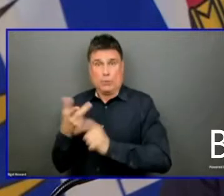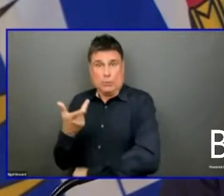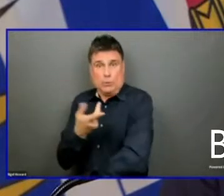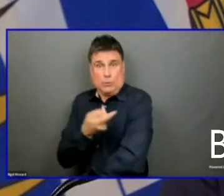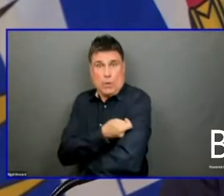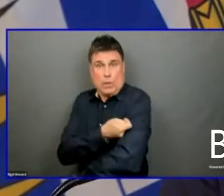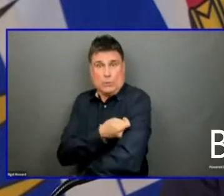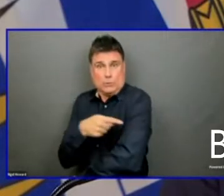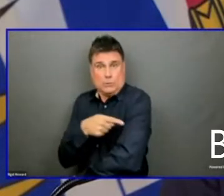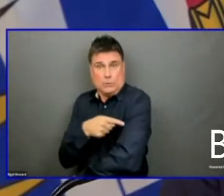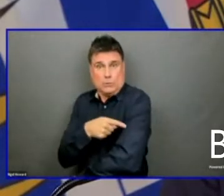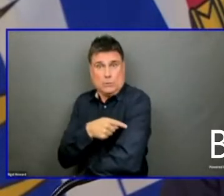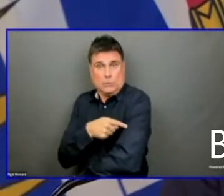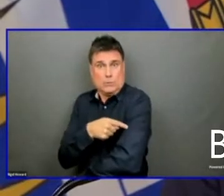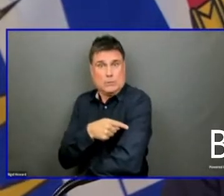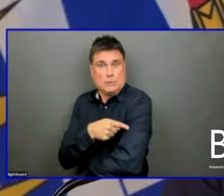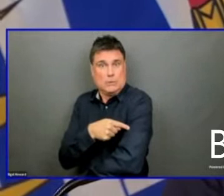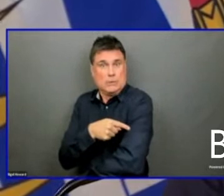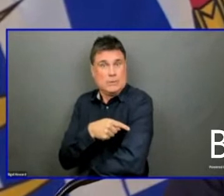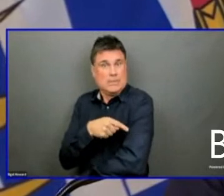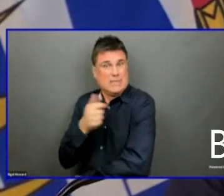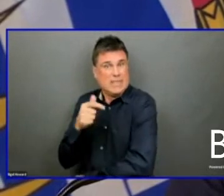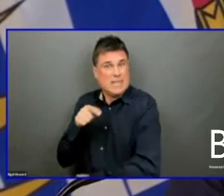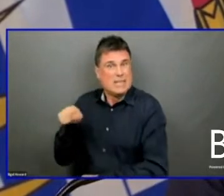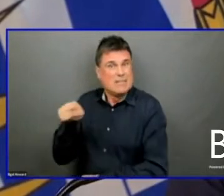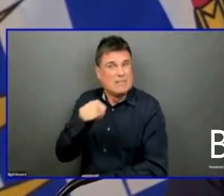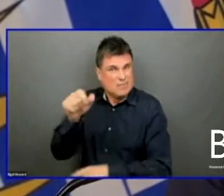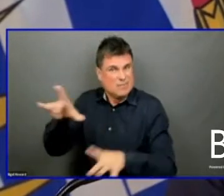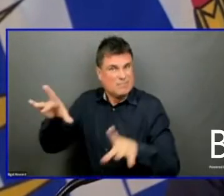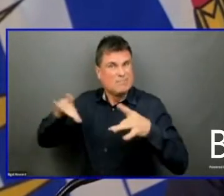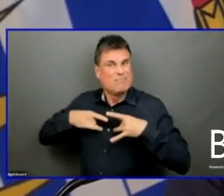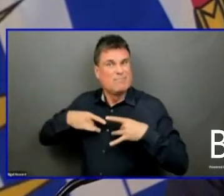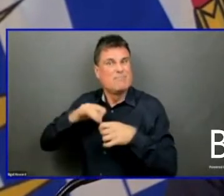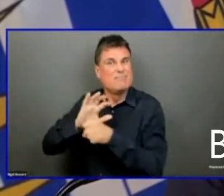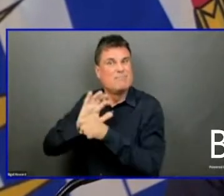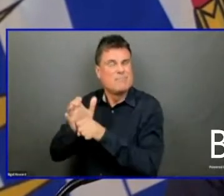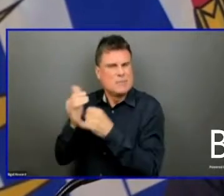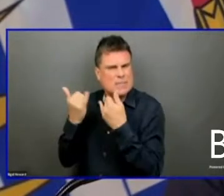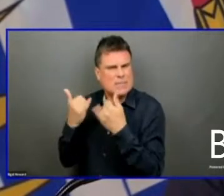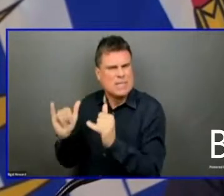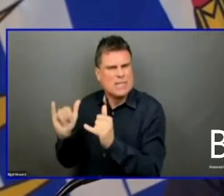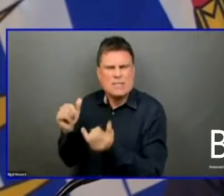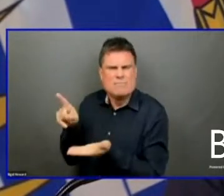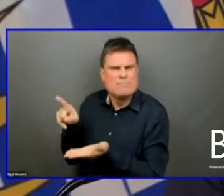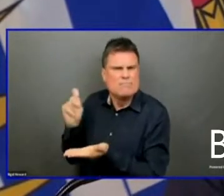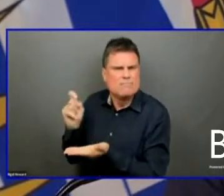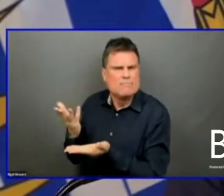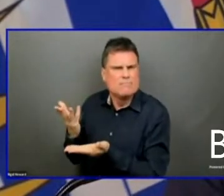died after contracting COVID-19, even if they've had the vaccine?